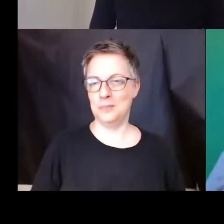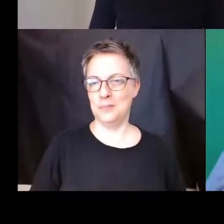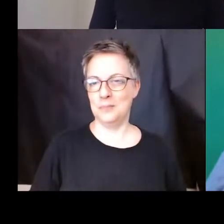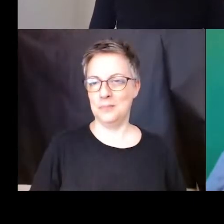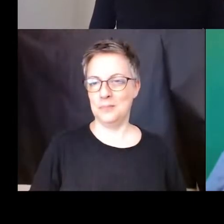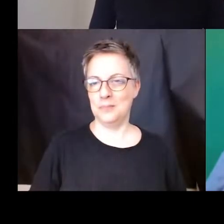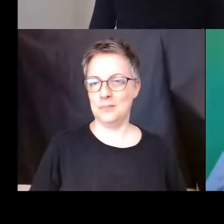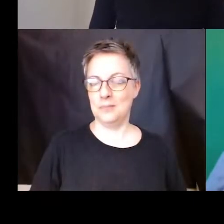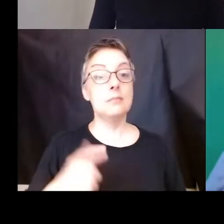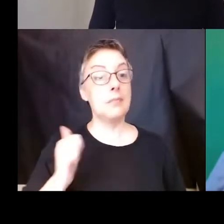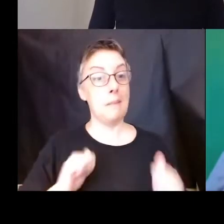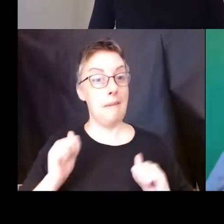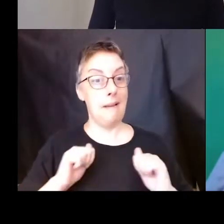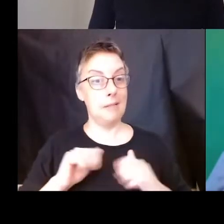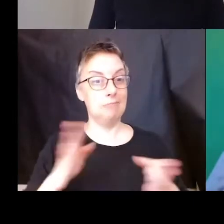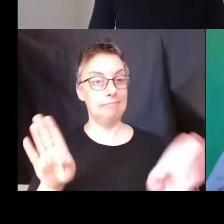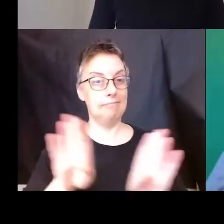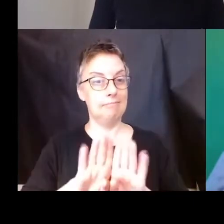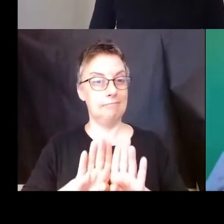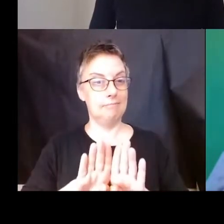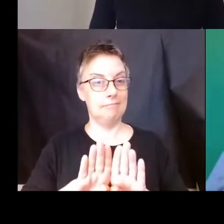End of play.